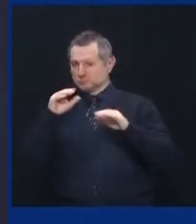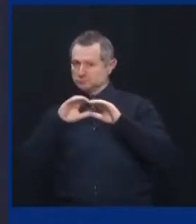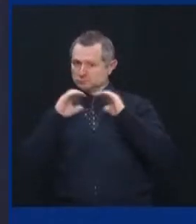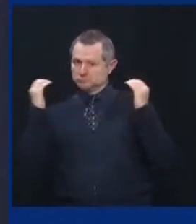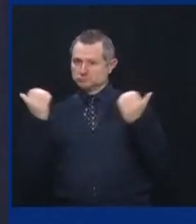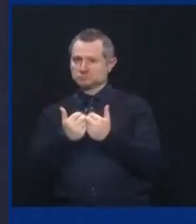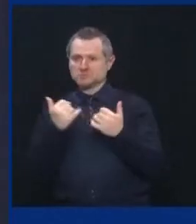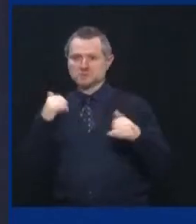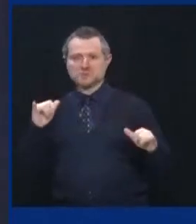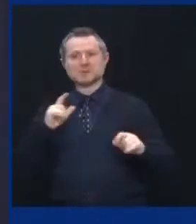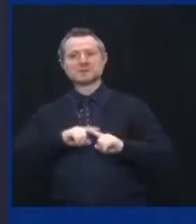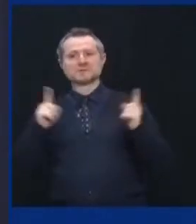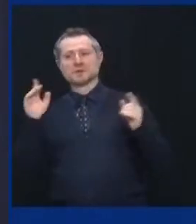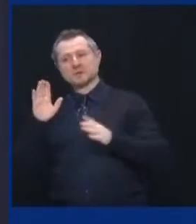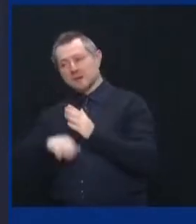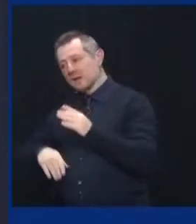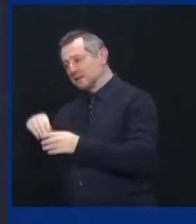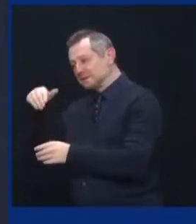from an indoor venue.